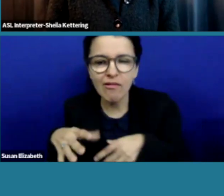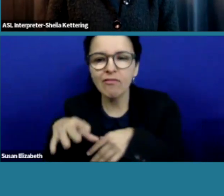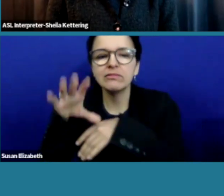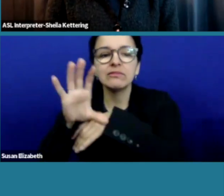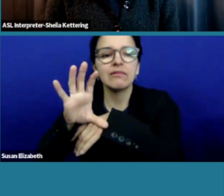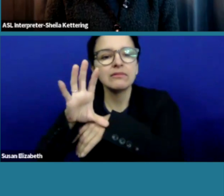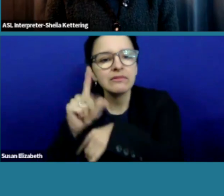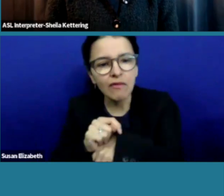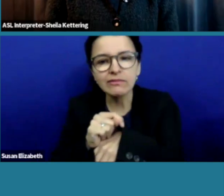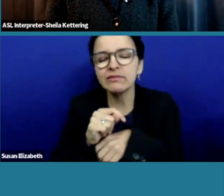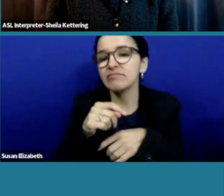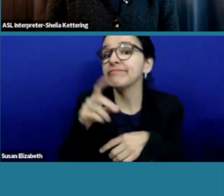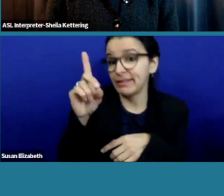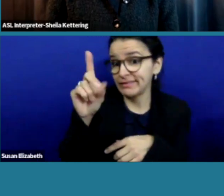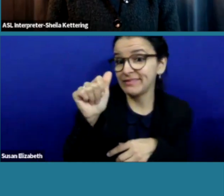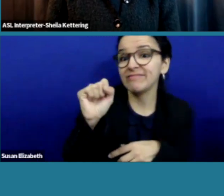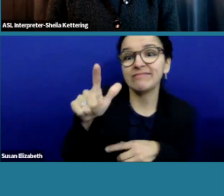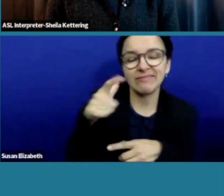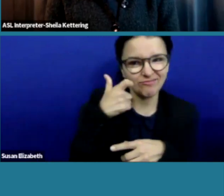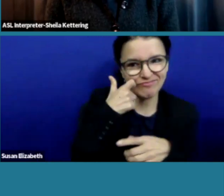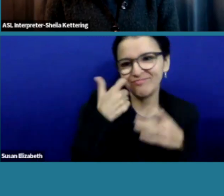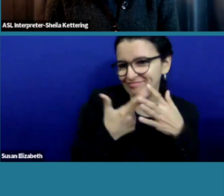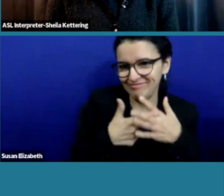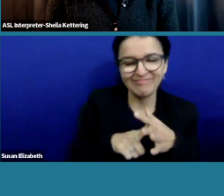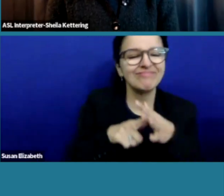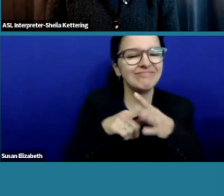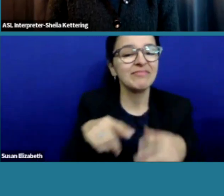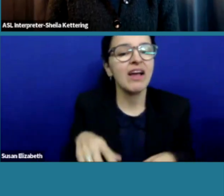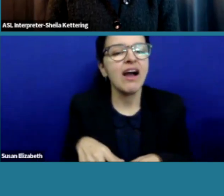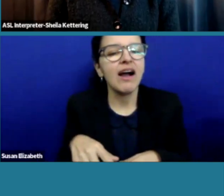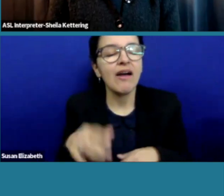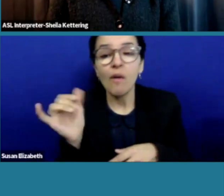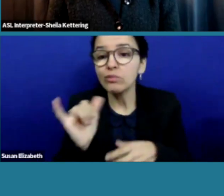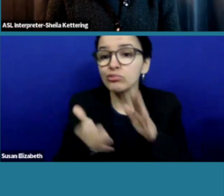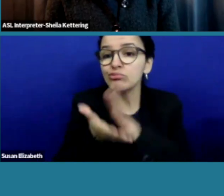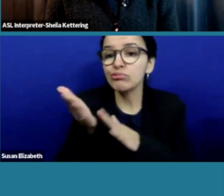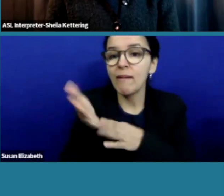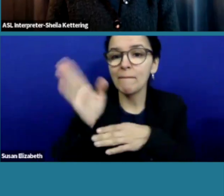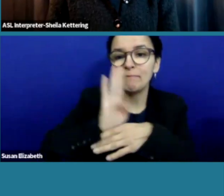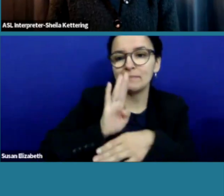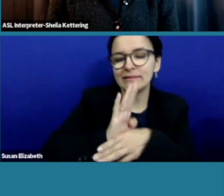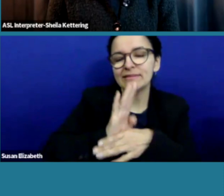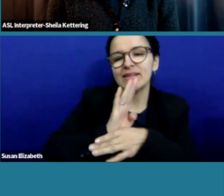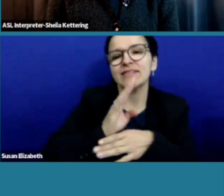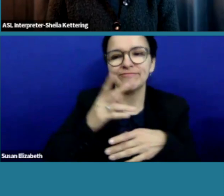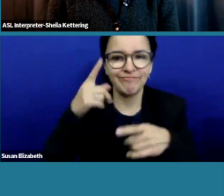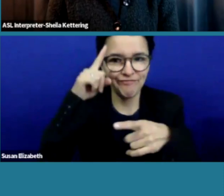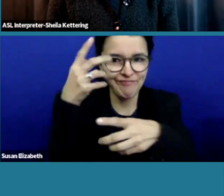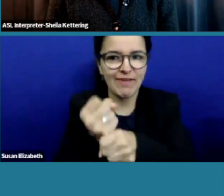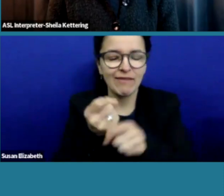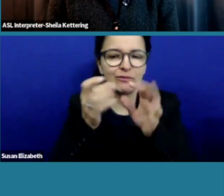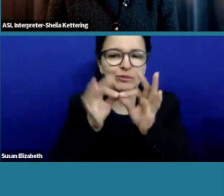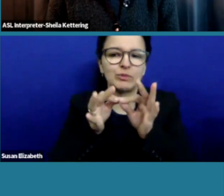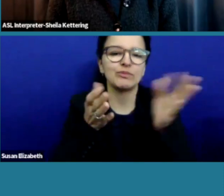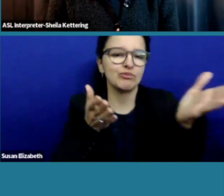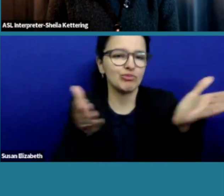working as a dazzle, and being a consultant. I just recently have been doing more